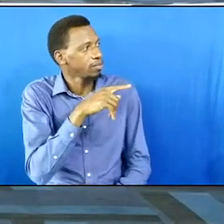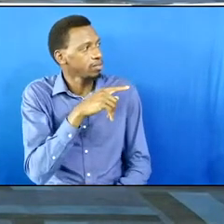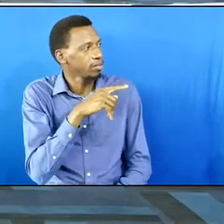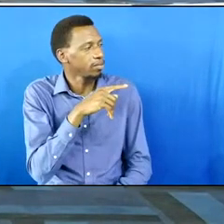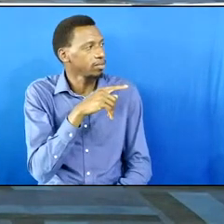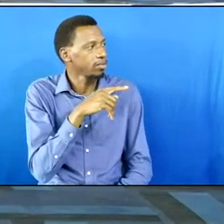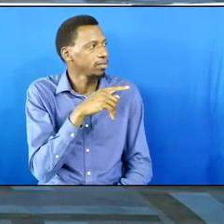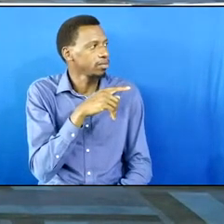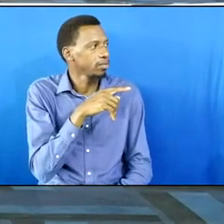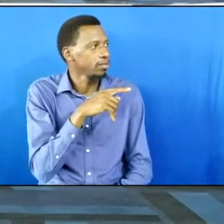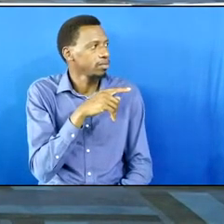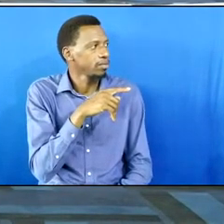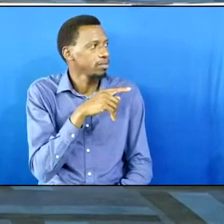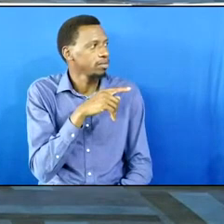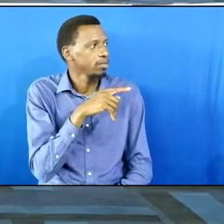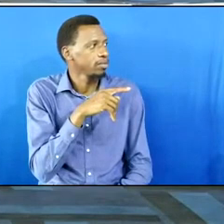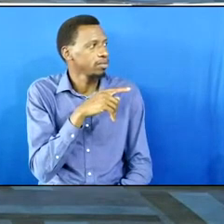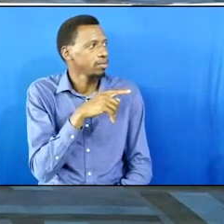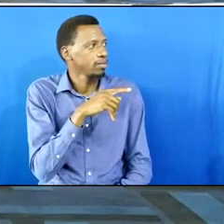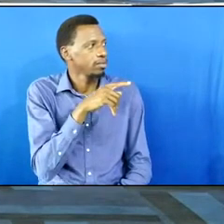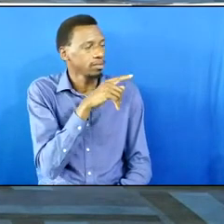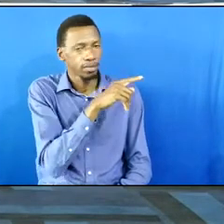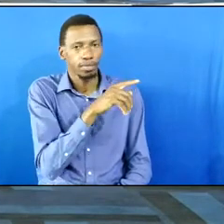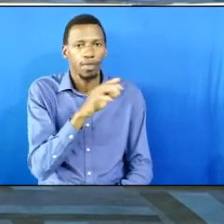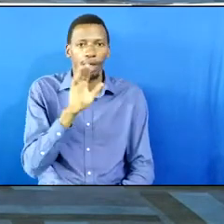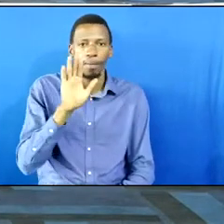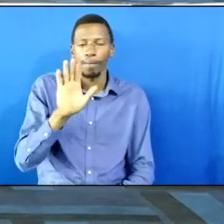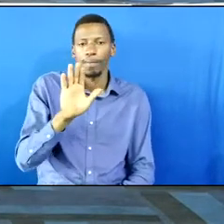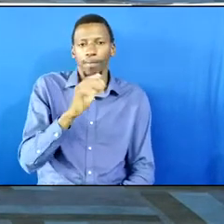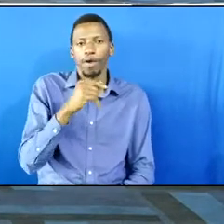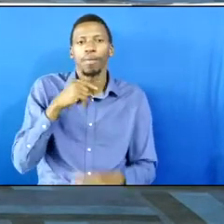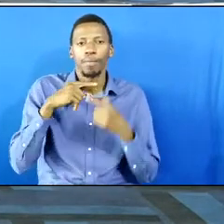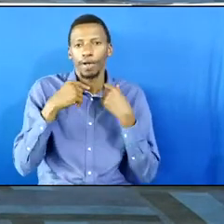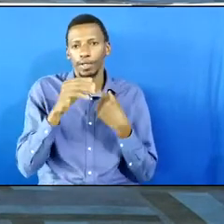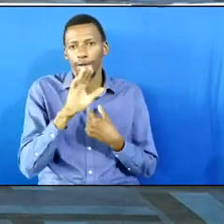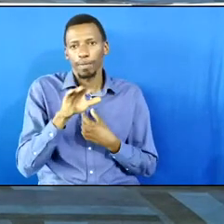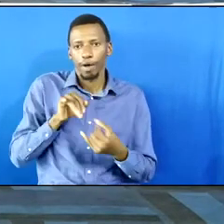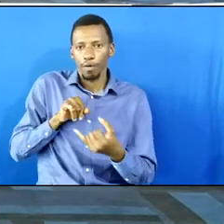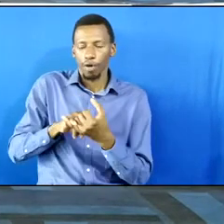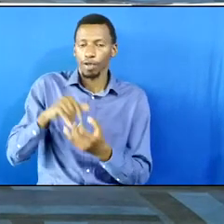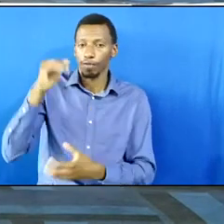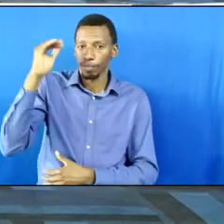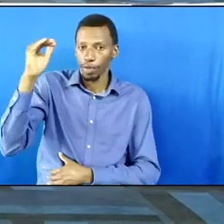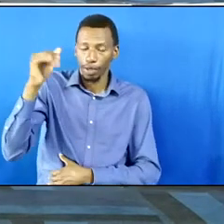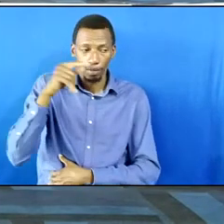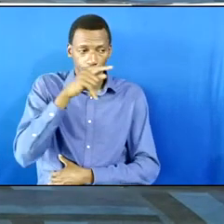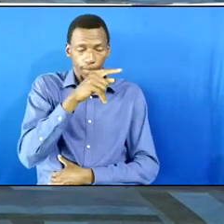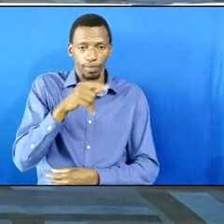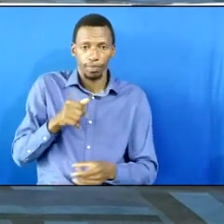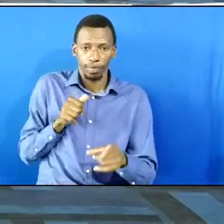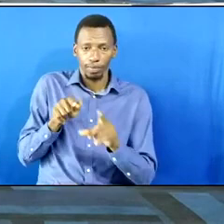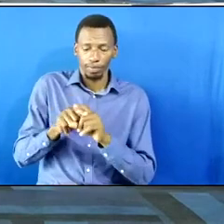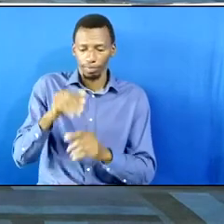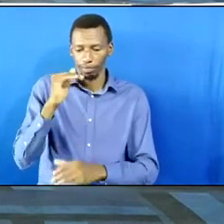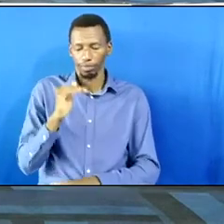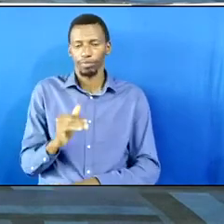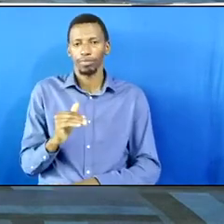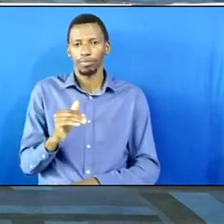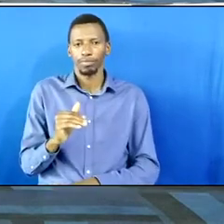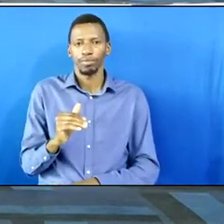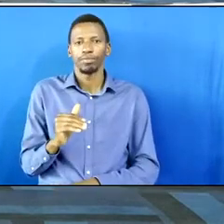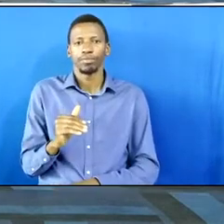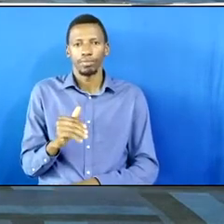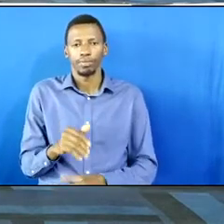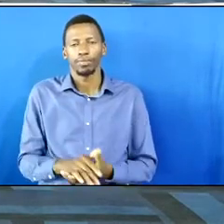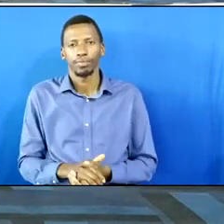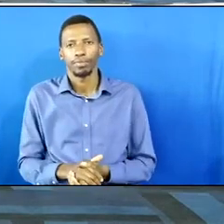the congregation. She is the younger sister to my wife. She decided to come and worship with us today. The book